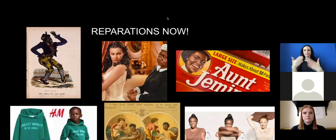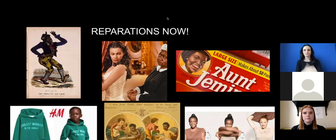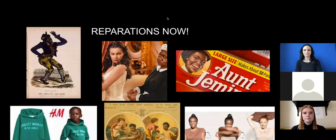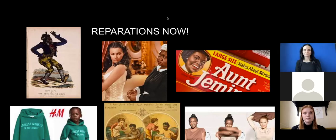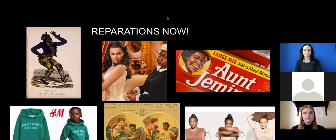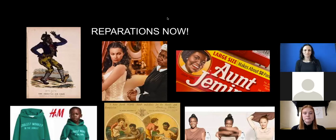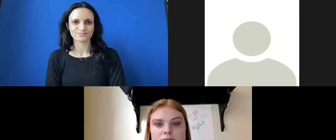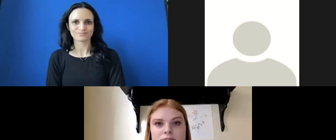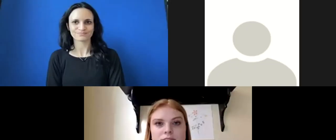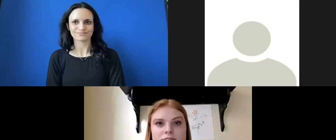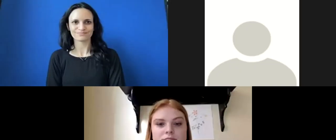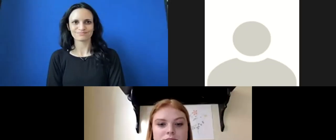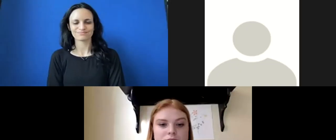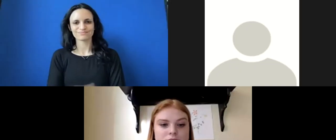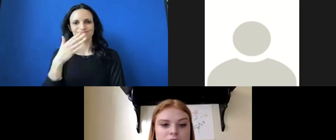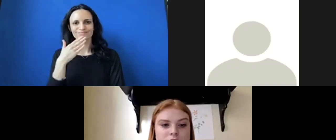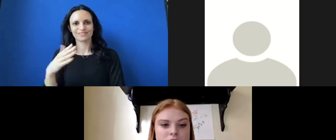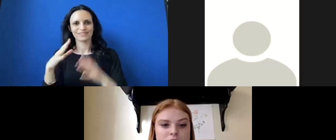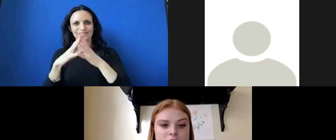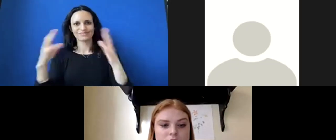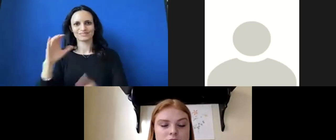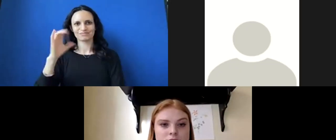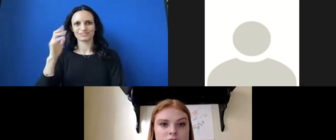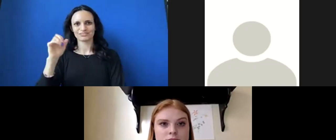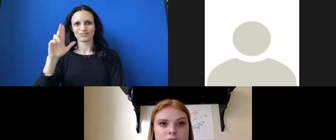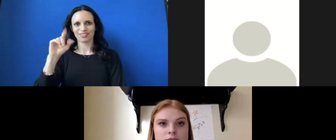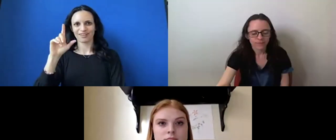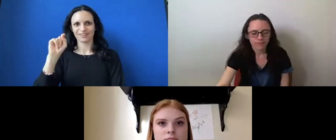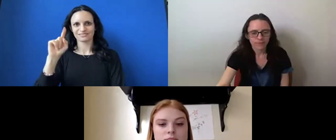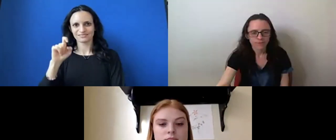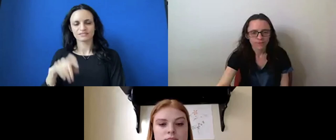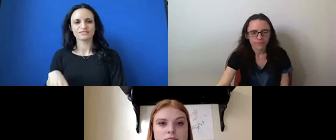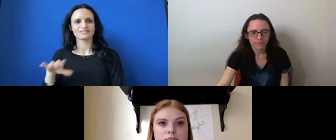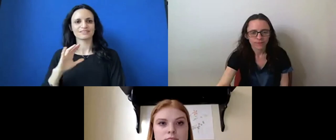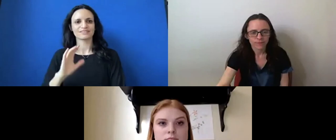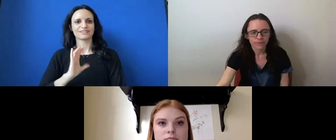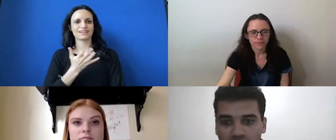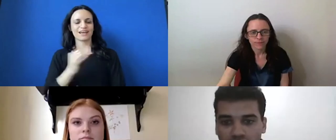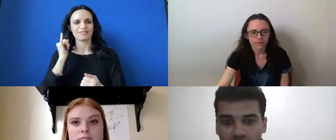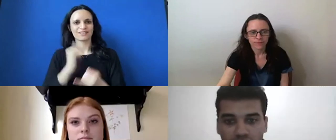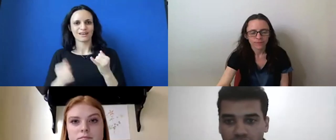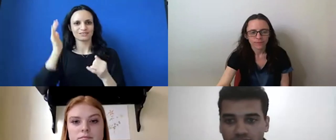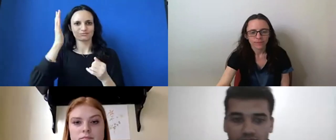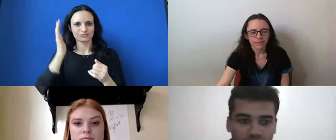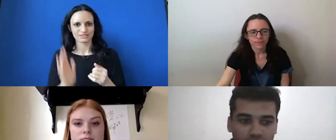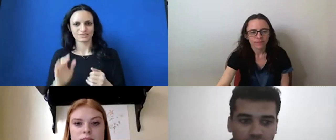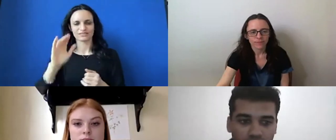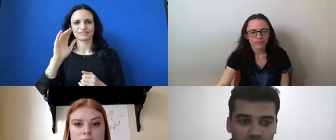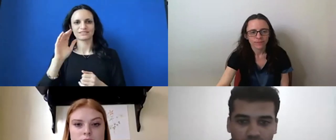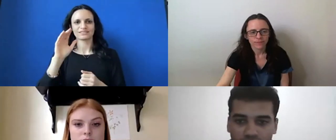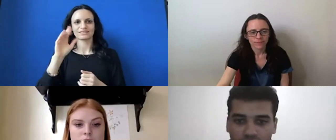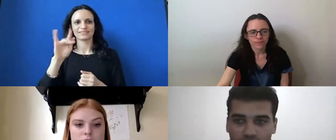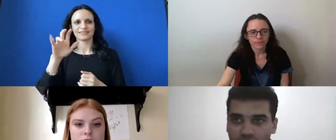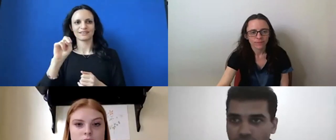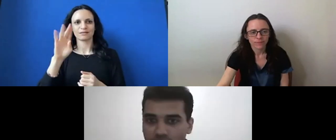Thank you so much, Charlotte. And our last presenter today is Kaylin Boston,